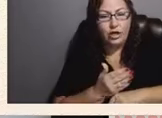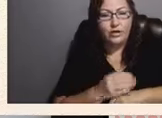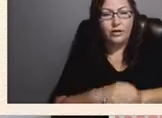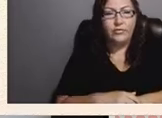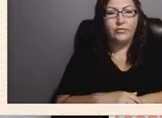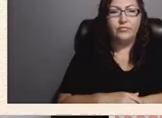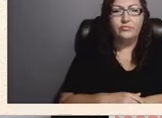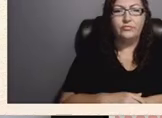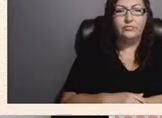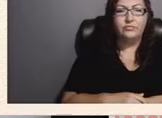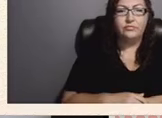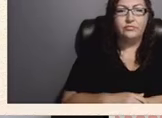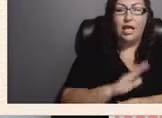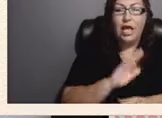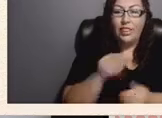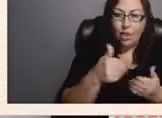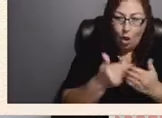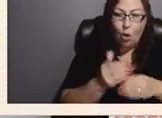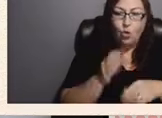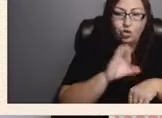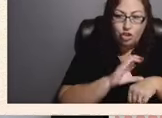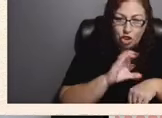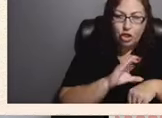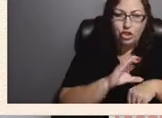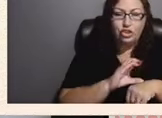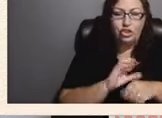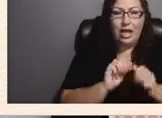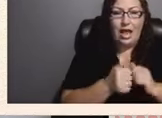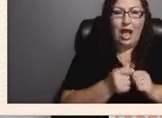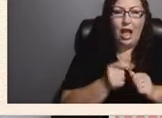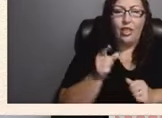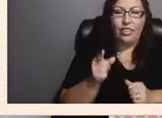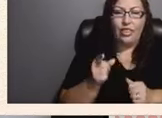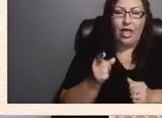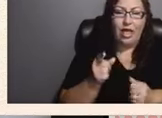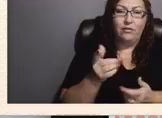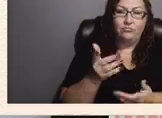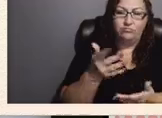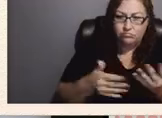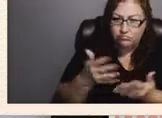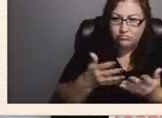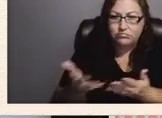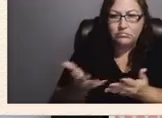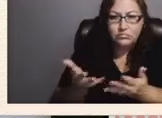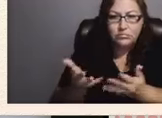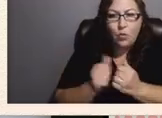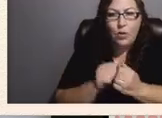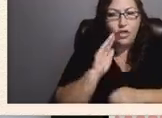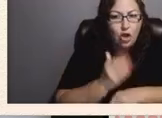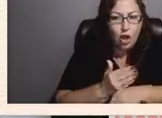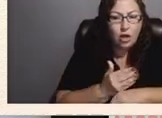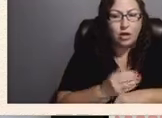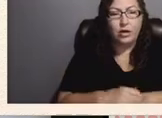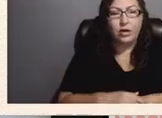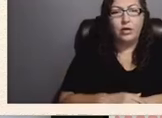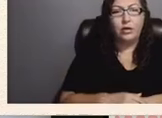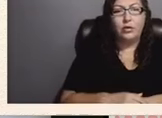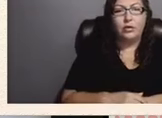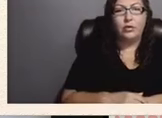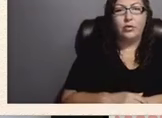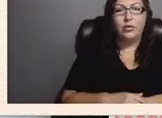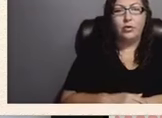the whole church rallied around the daughter. When the pastor of that